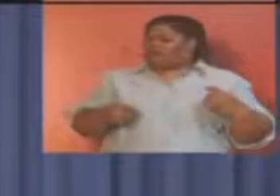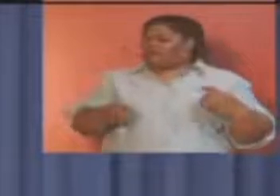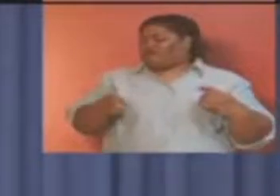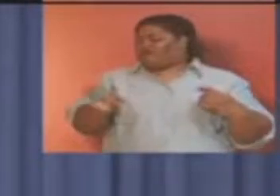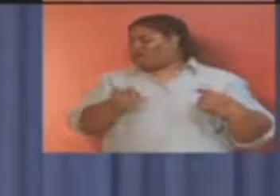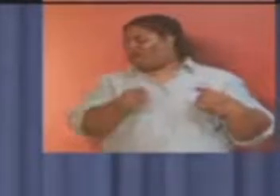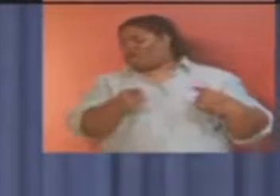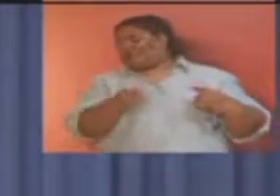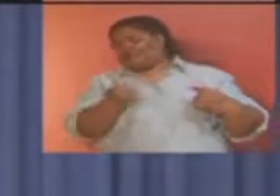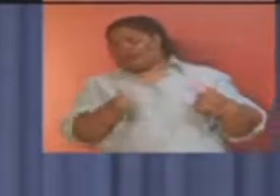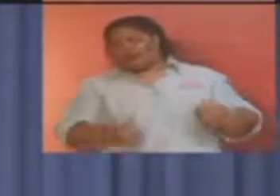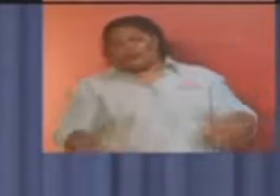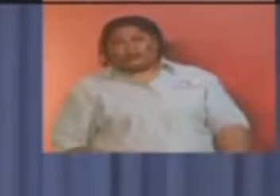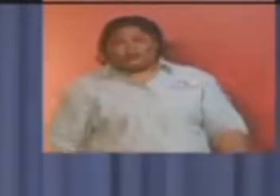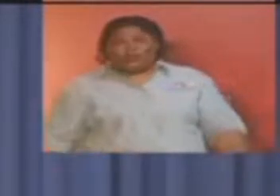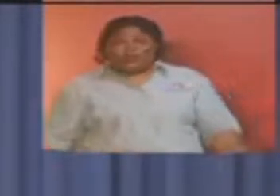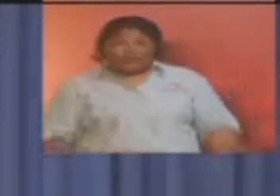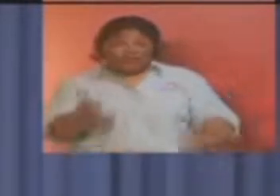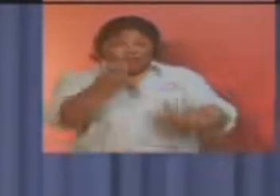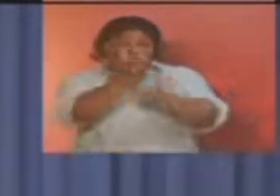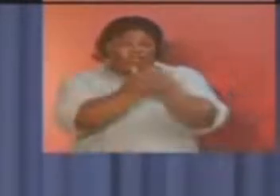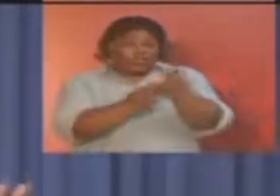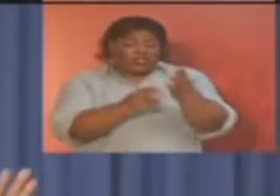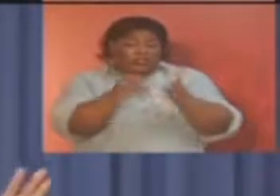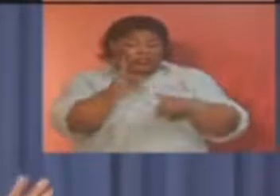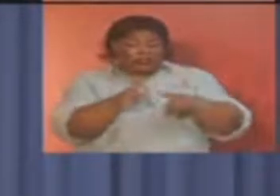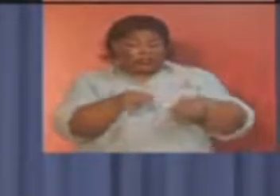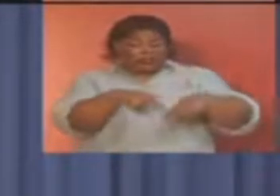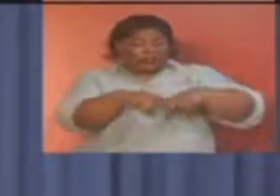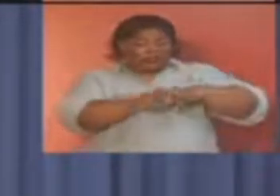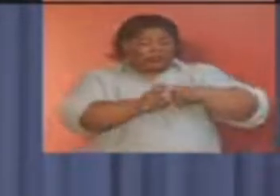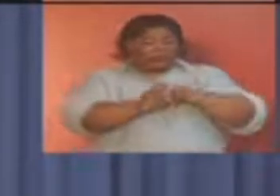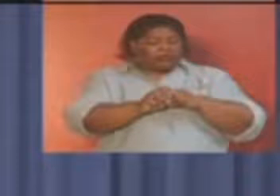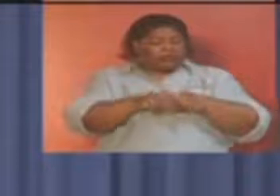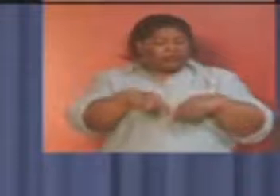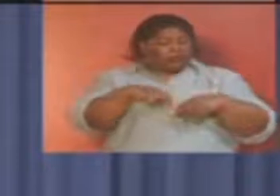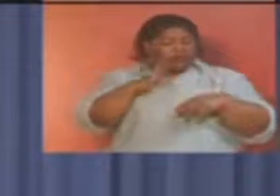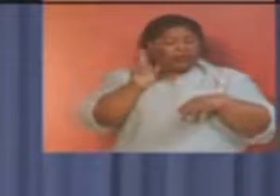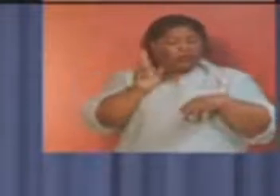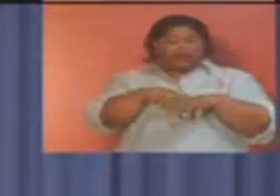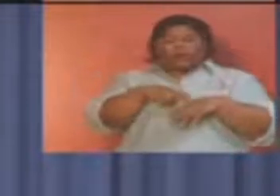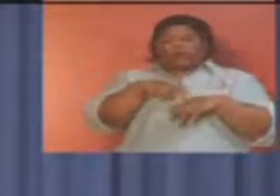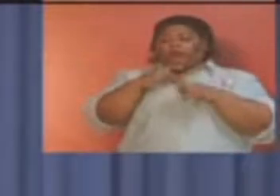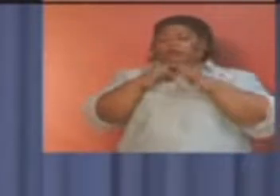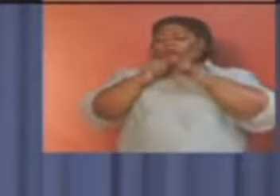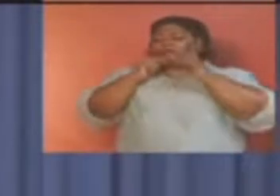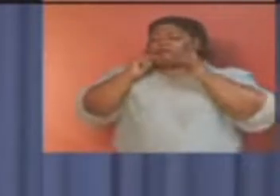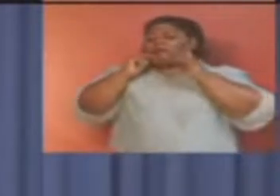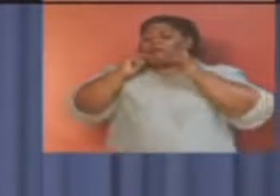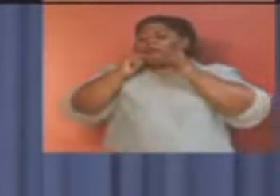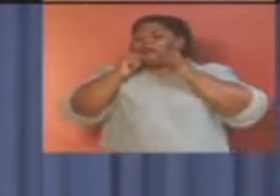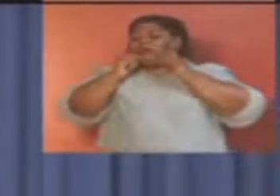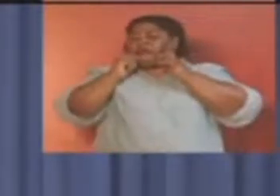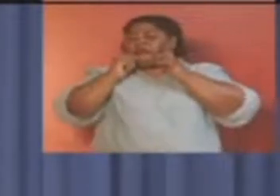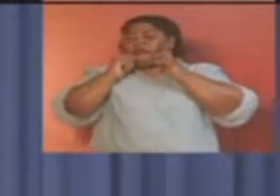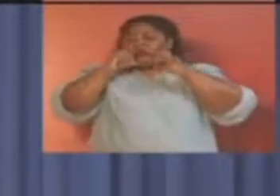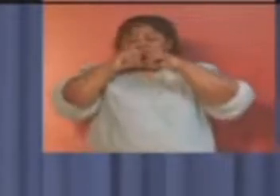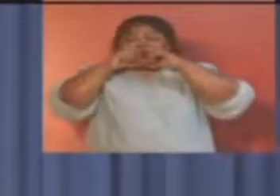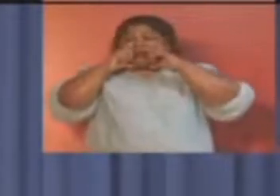took a picture of people sitting down casually outside in the public, and their mask under their chin like that.